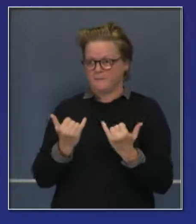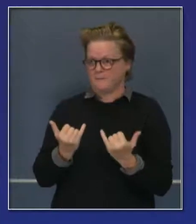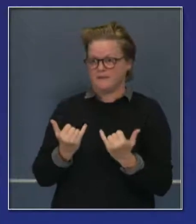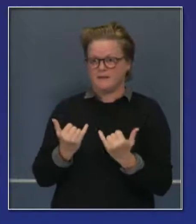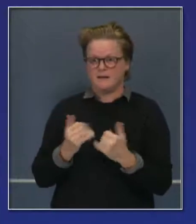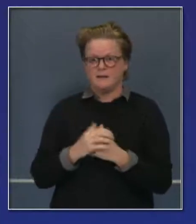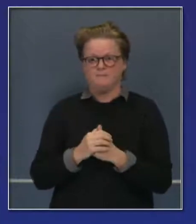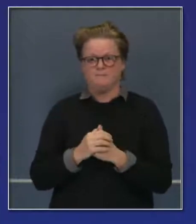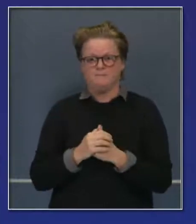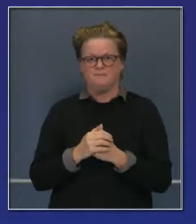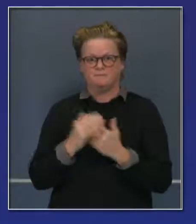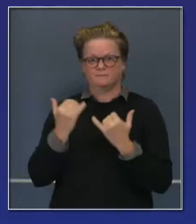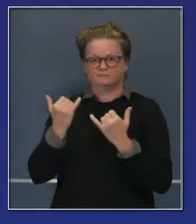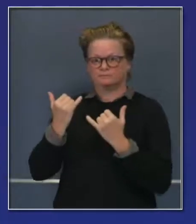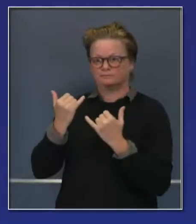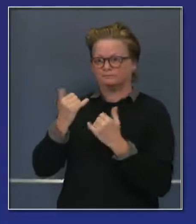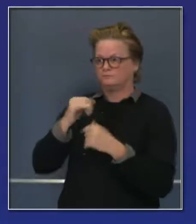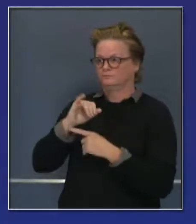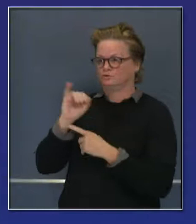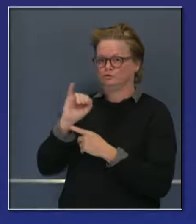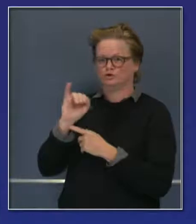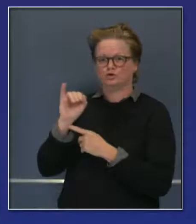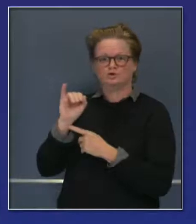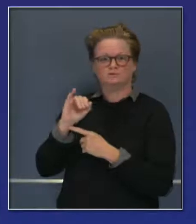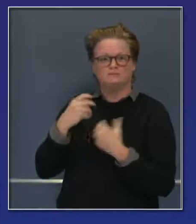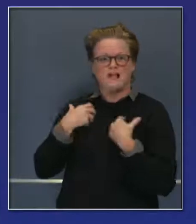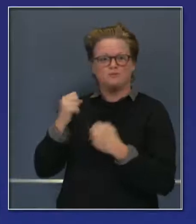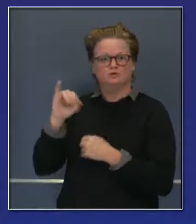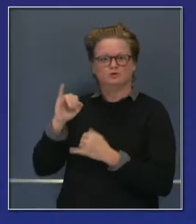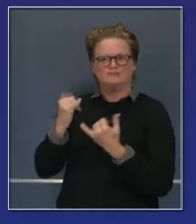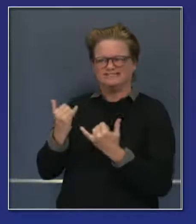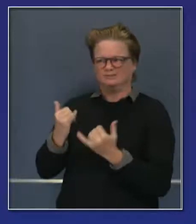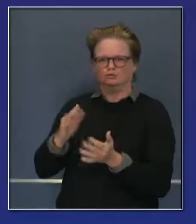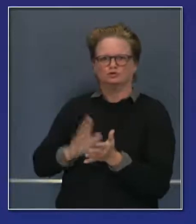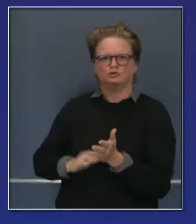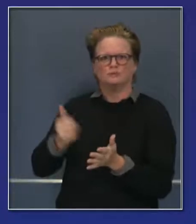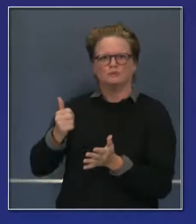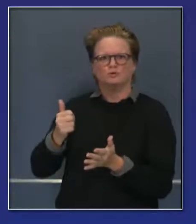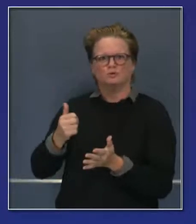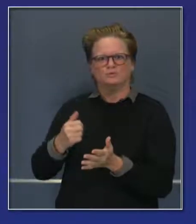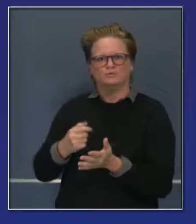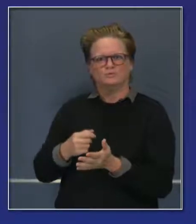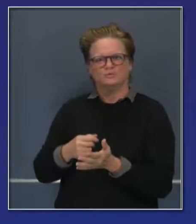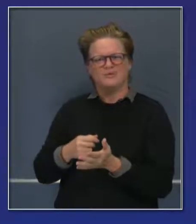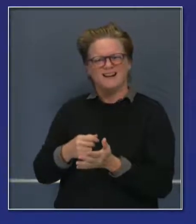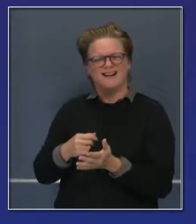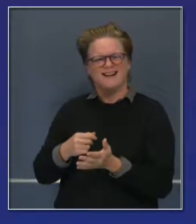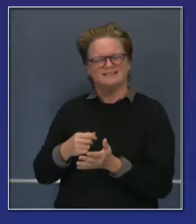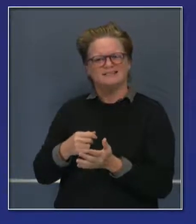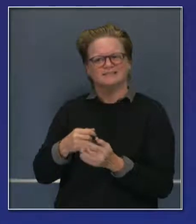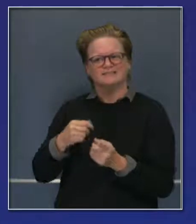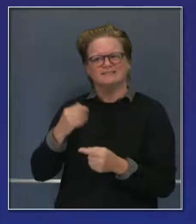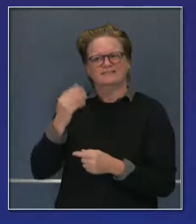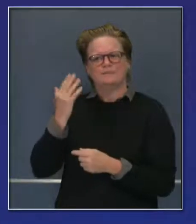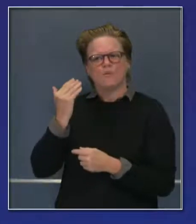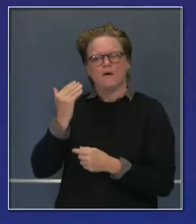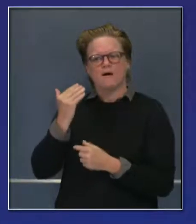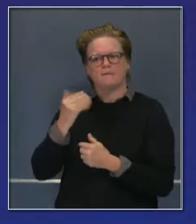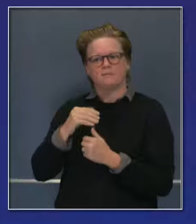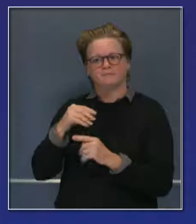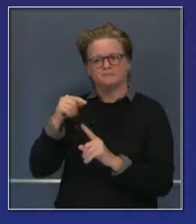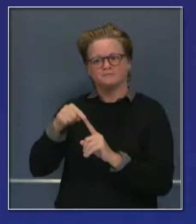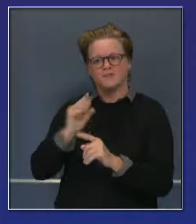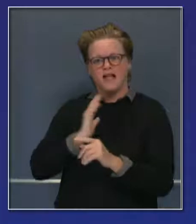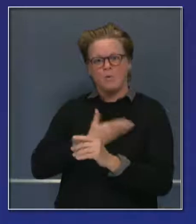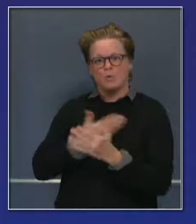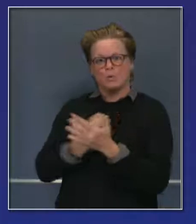and for health plans and insurers, as well as individuals, because of our new state testing capacity,